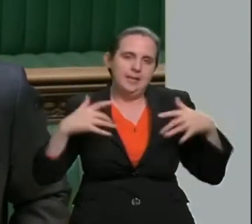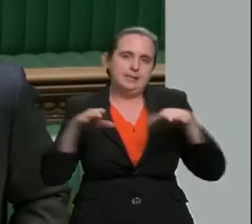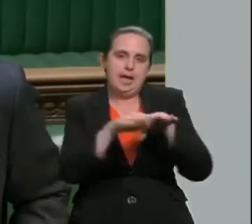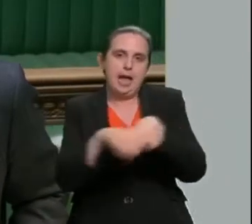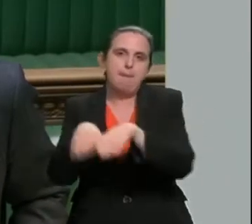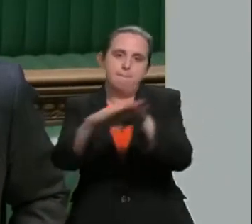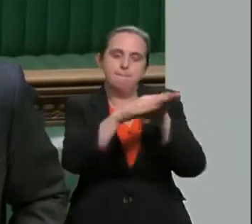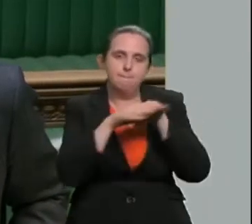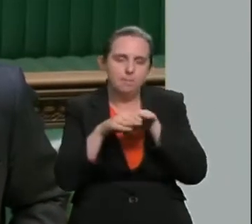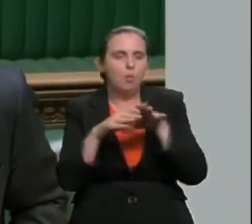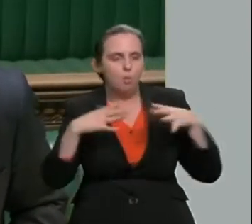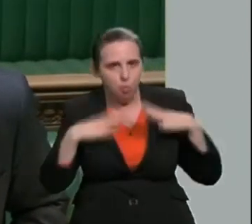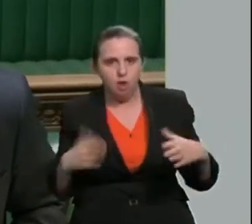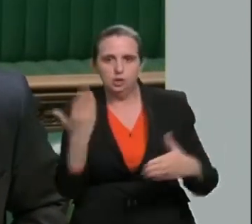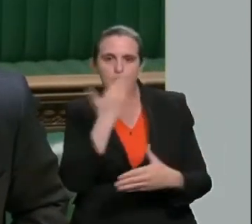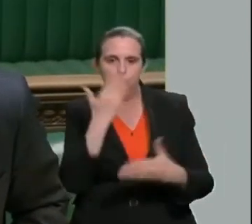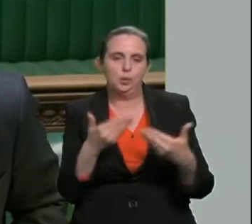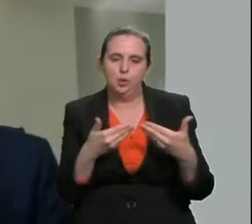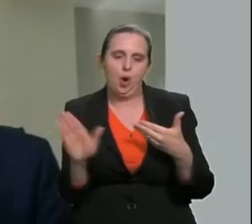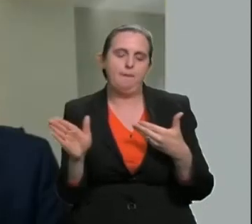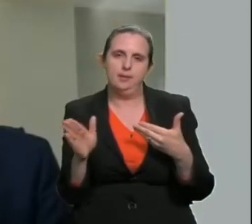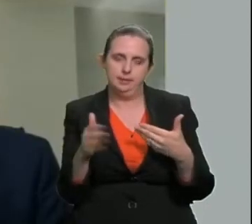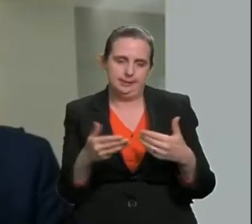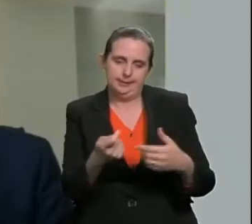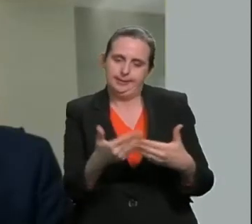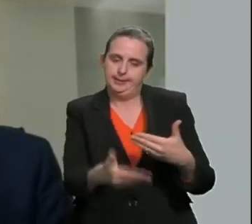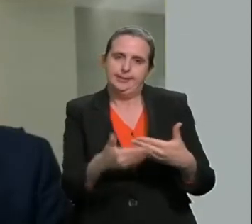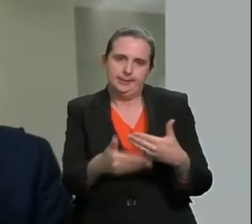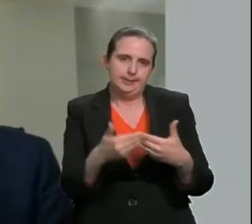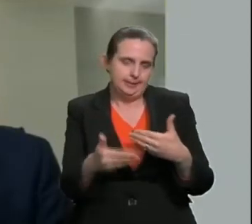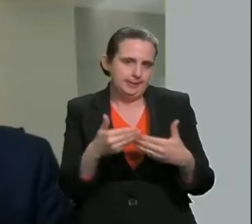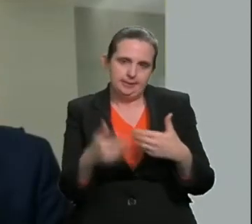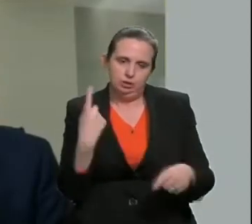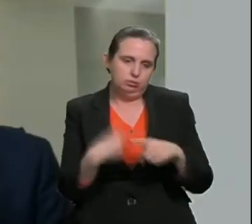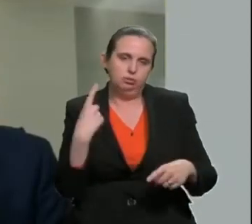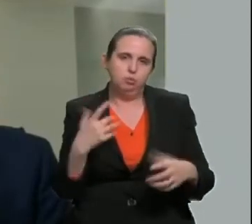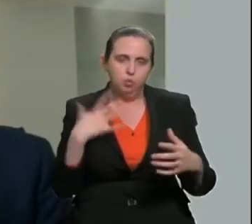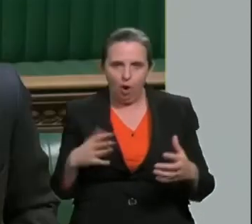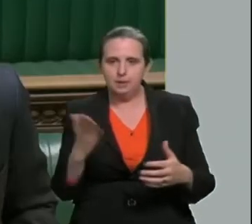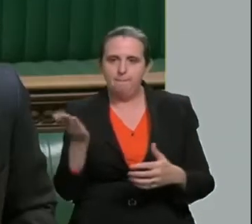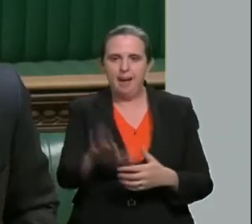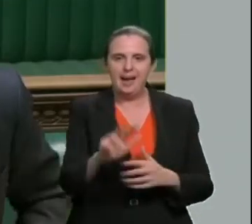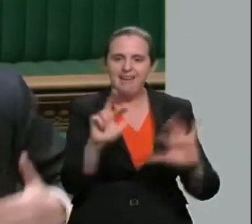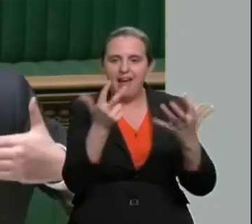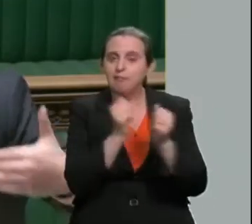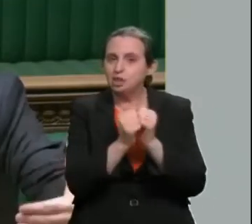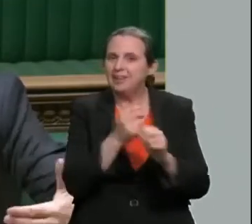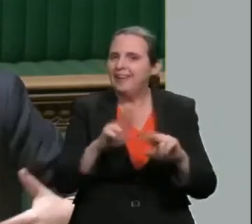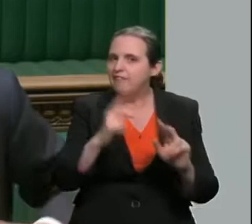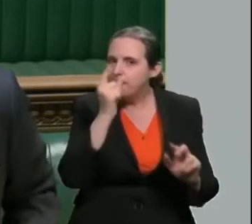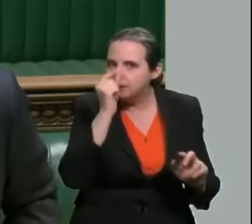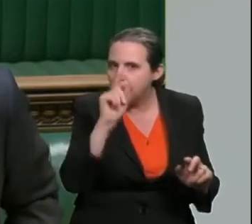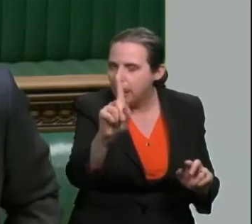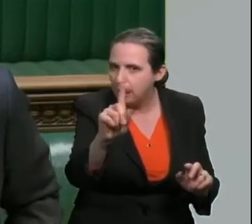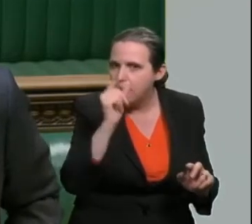House, to get our kids, get school children back on March the 8th, if we possibly can. I'll be